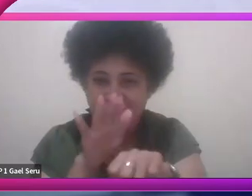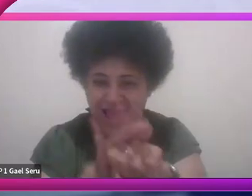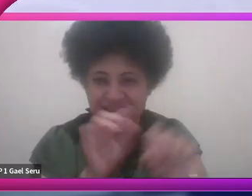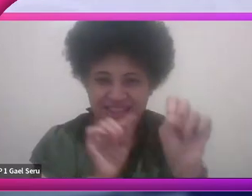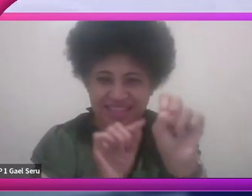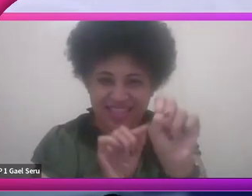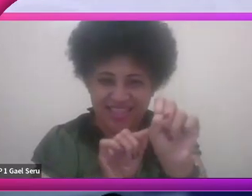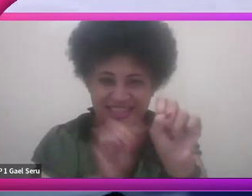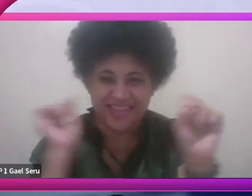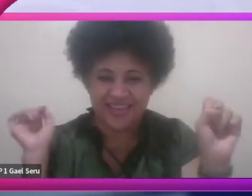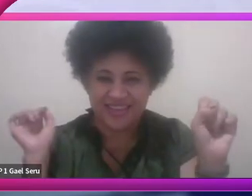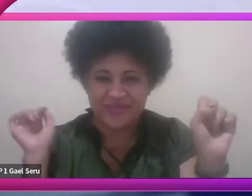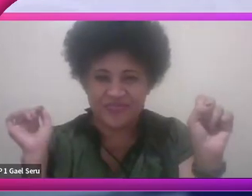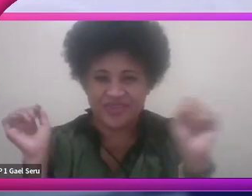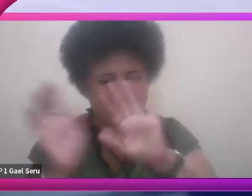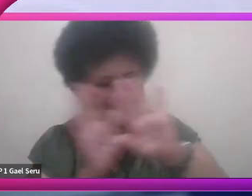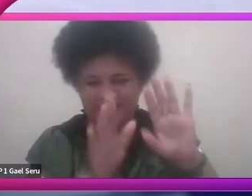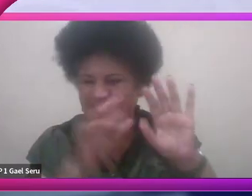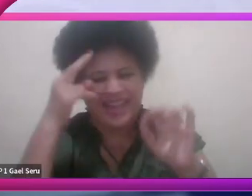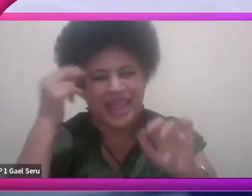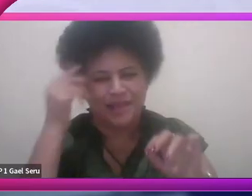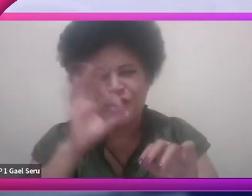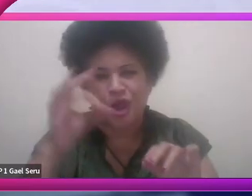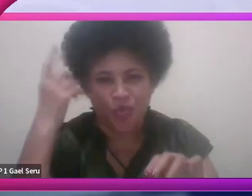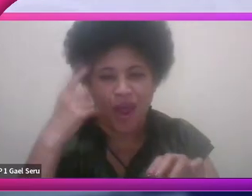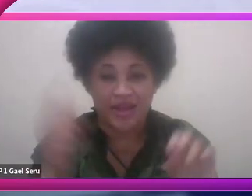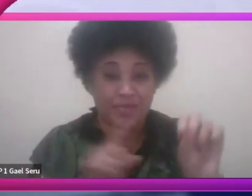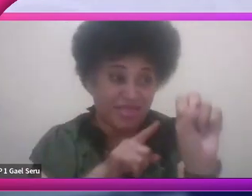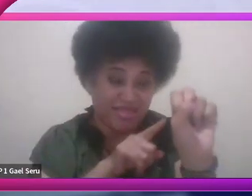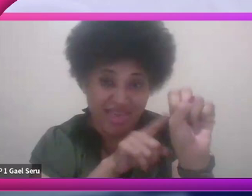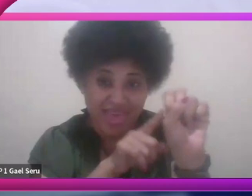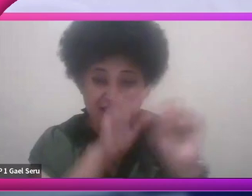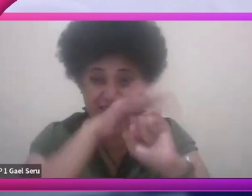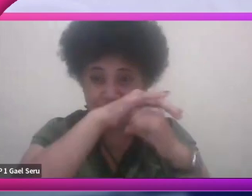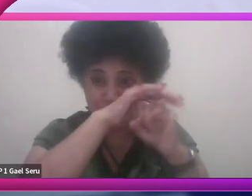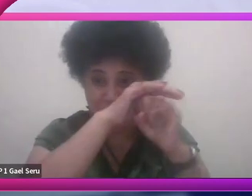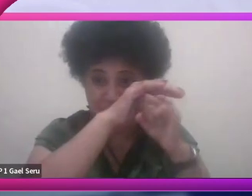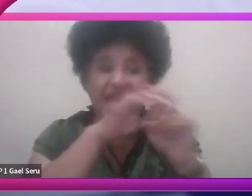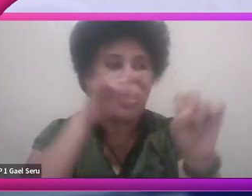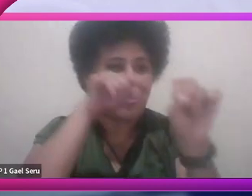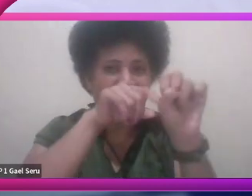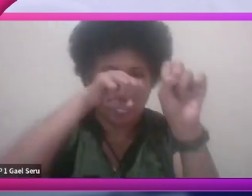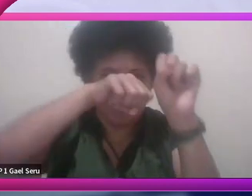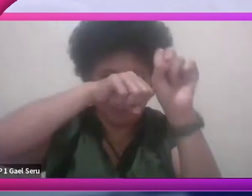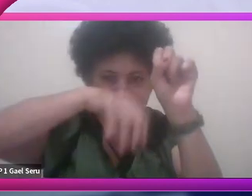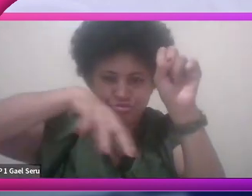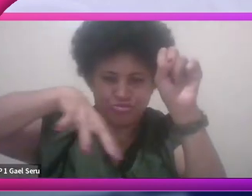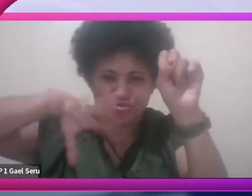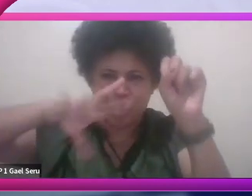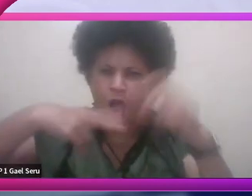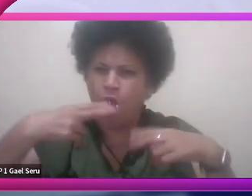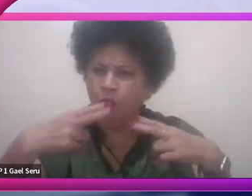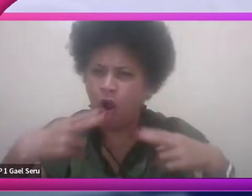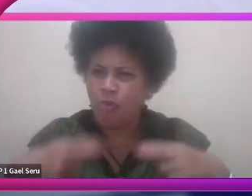about name. The name is very confusing. So that gland will be produce the hormone from there, and the hormone, if